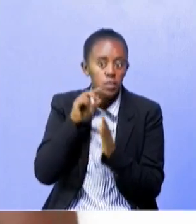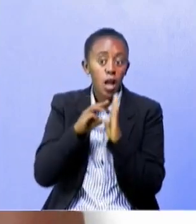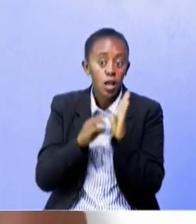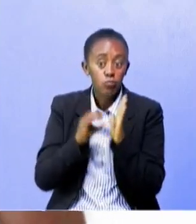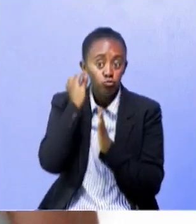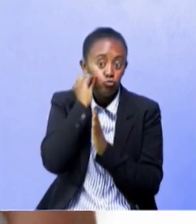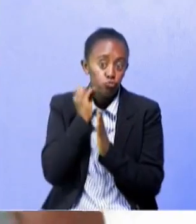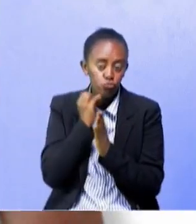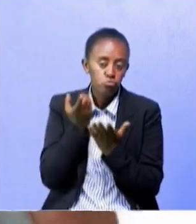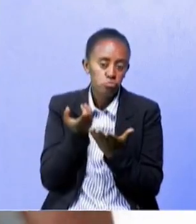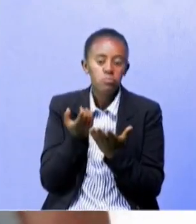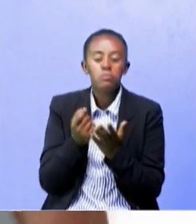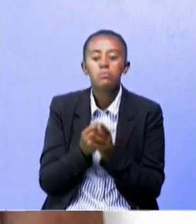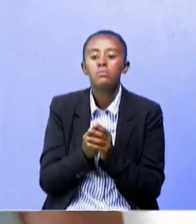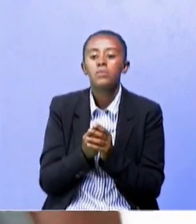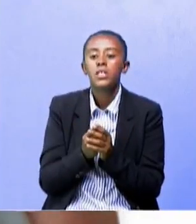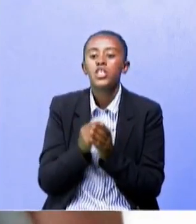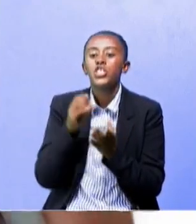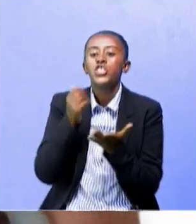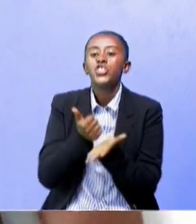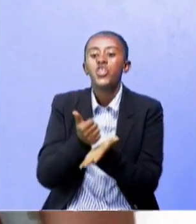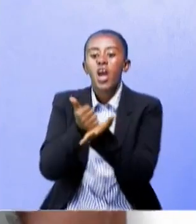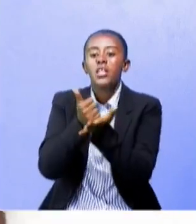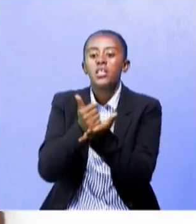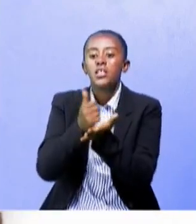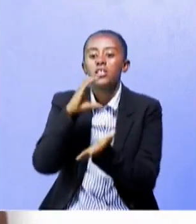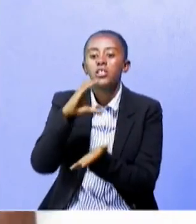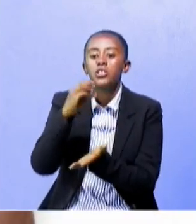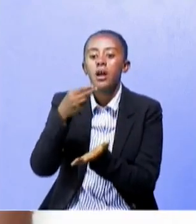It's maybe charity club, right?